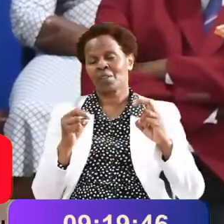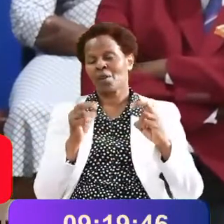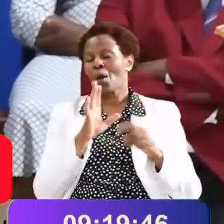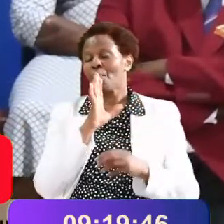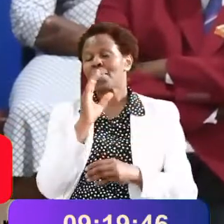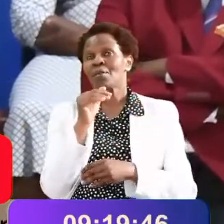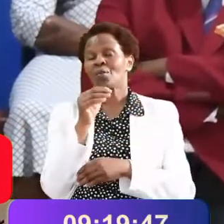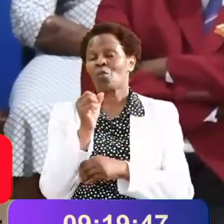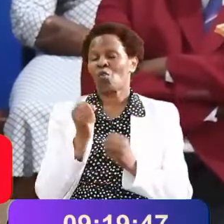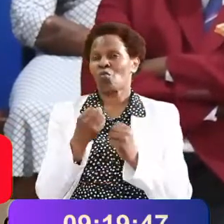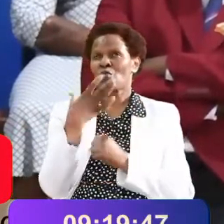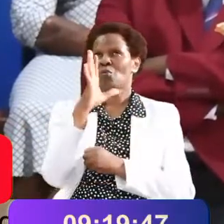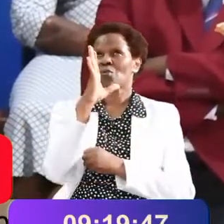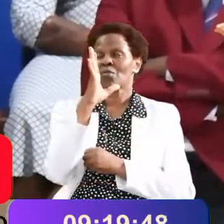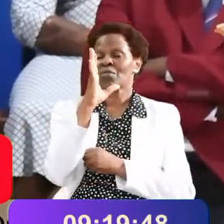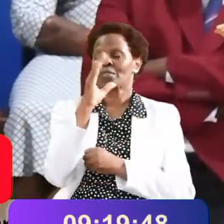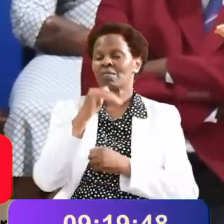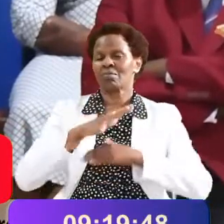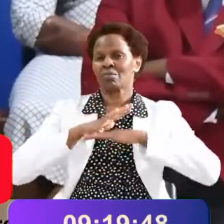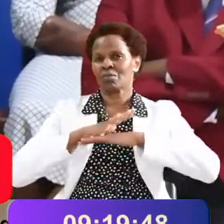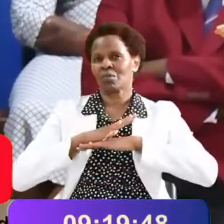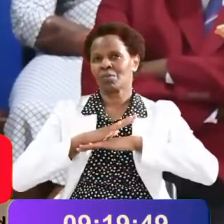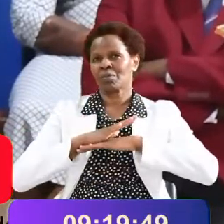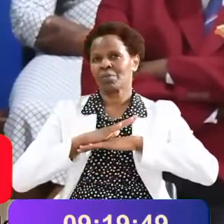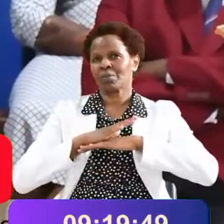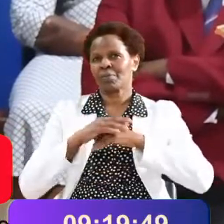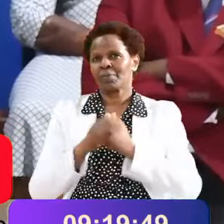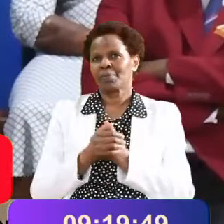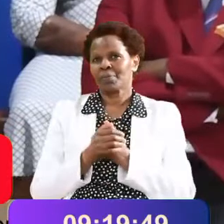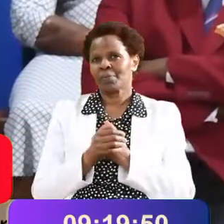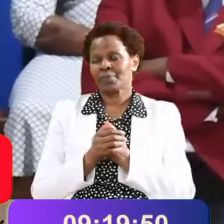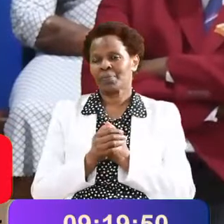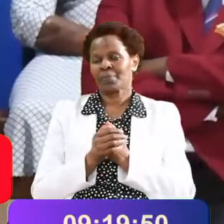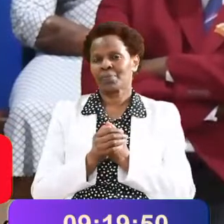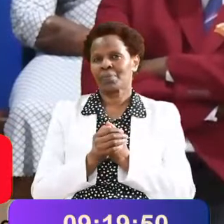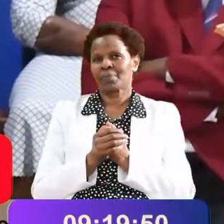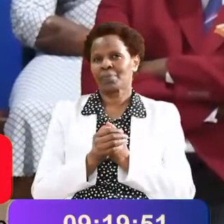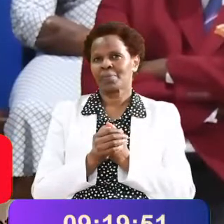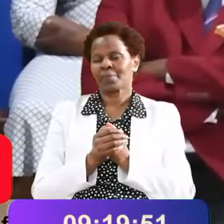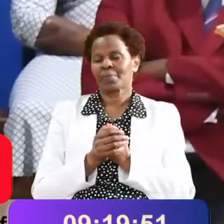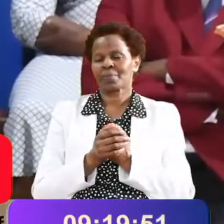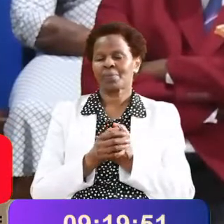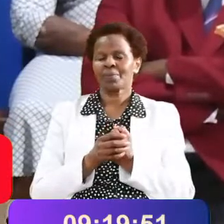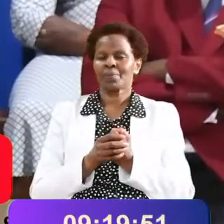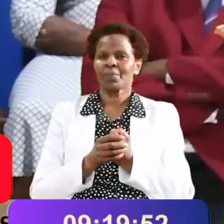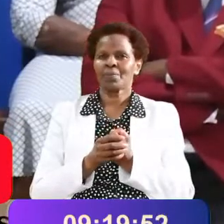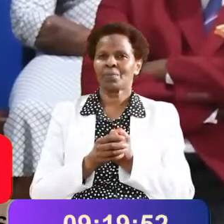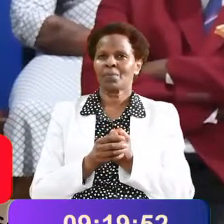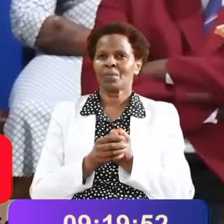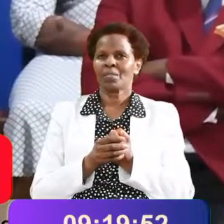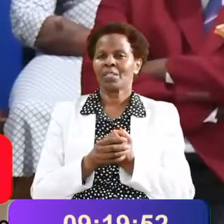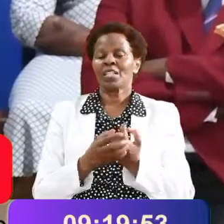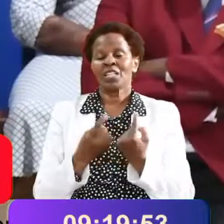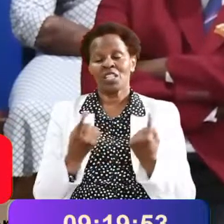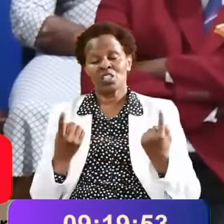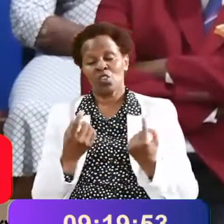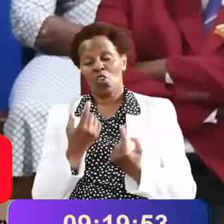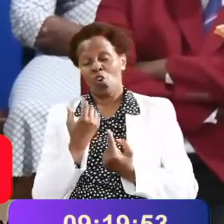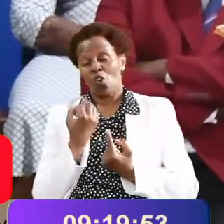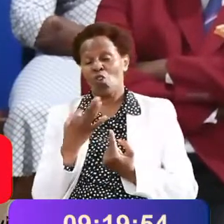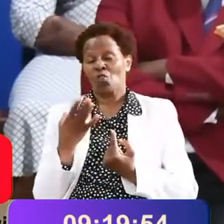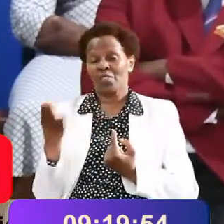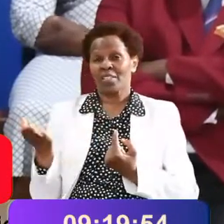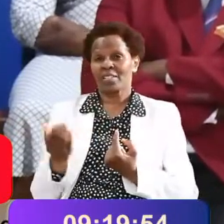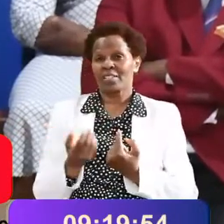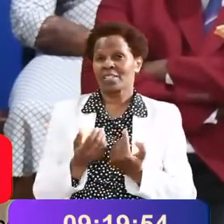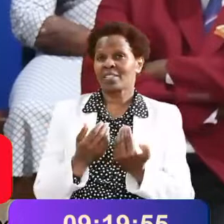We are going to look at reconciliation, and then we'll look at peace. Each one of these can be